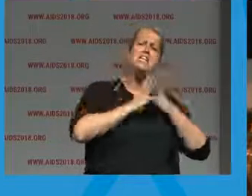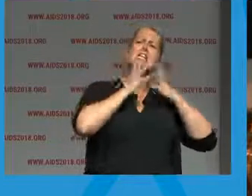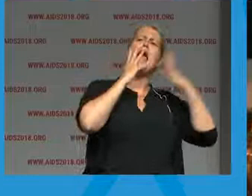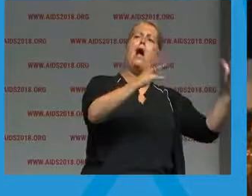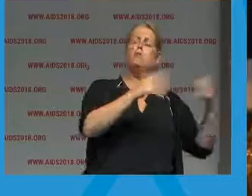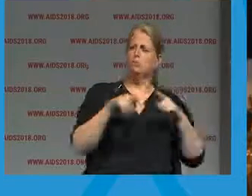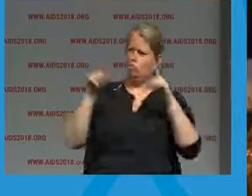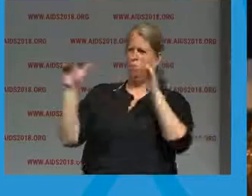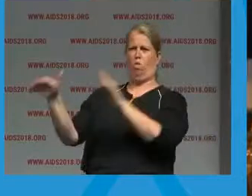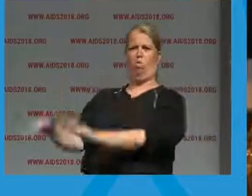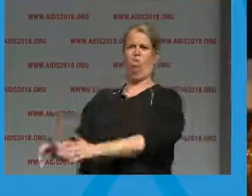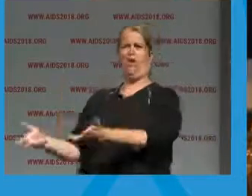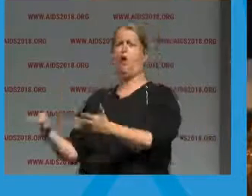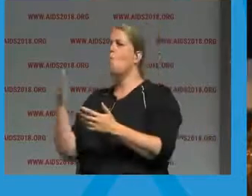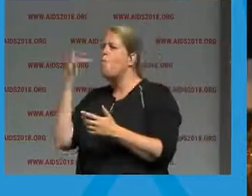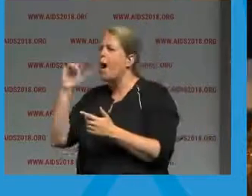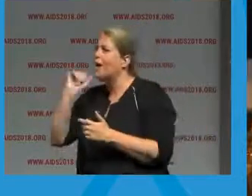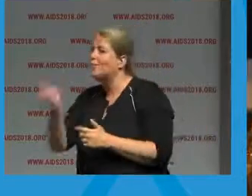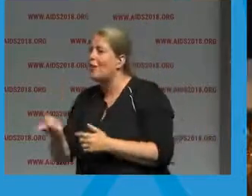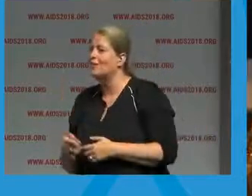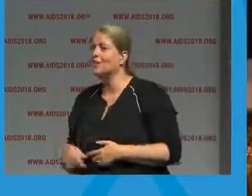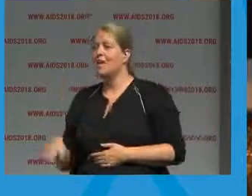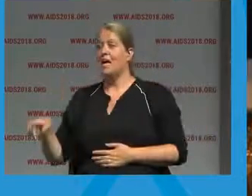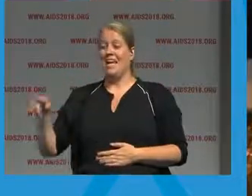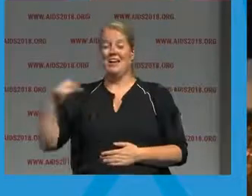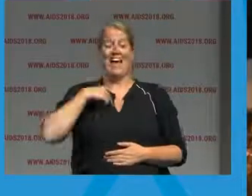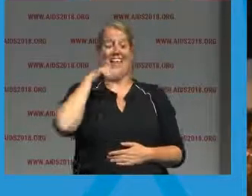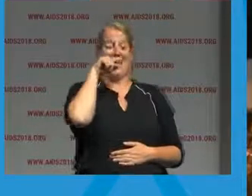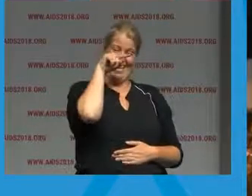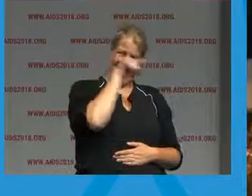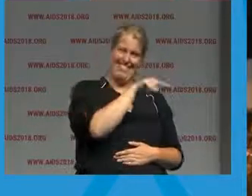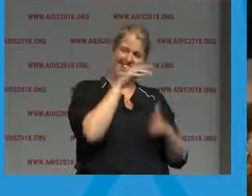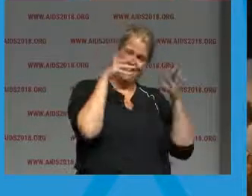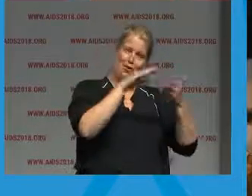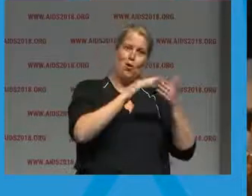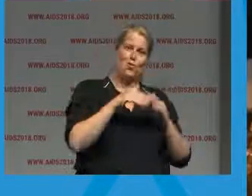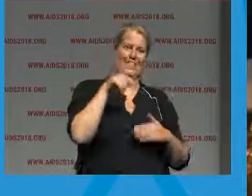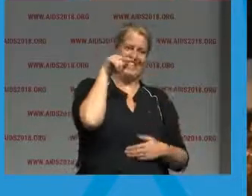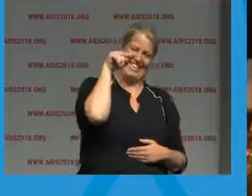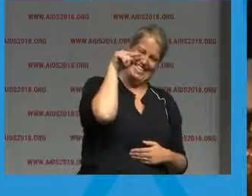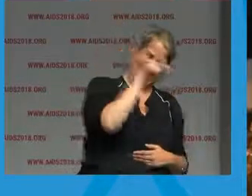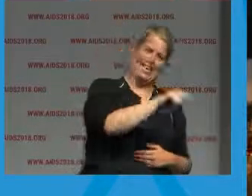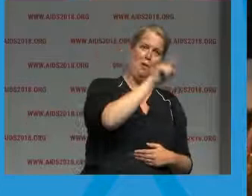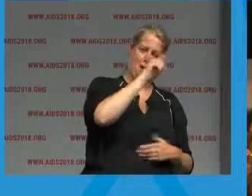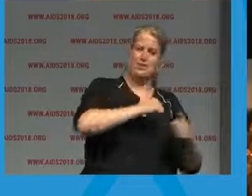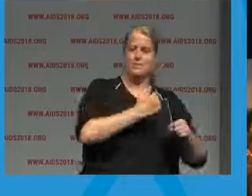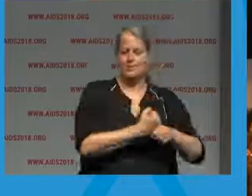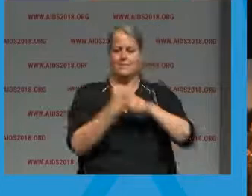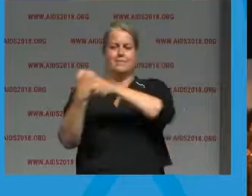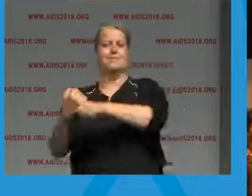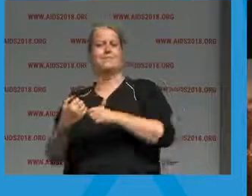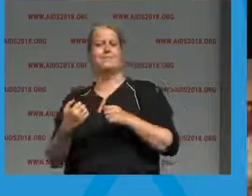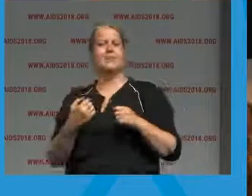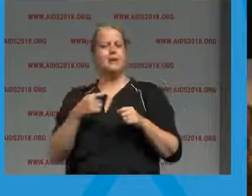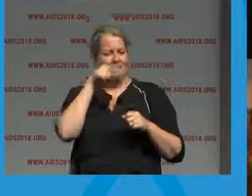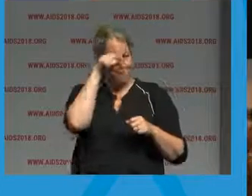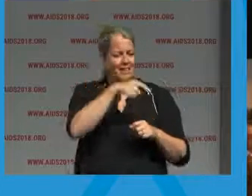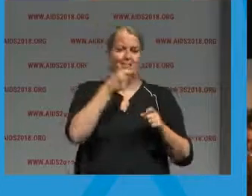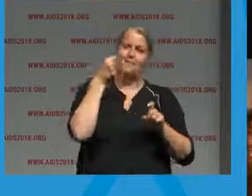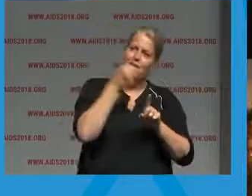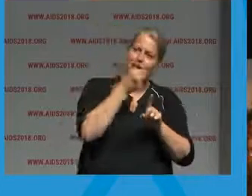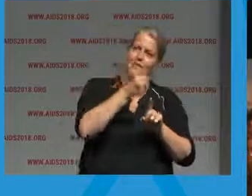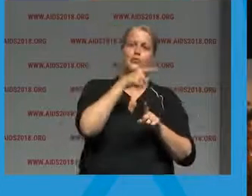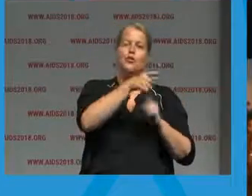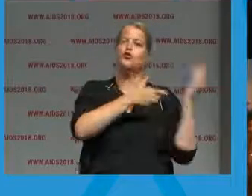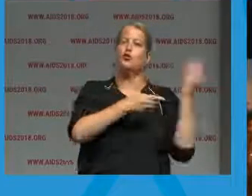responsibility actually lies with the HIV/AIDS community to help get this right, to integrate services. You know, it's